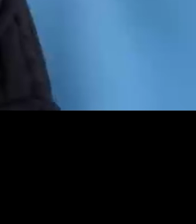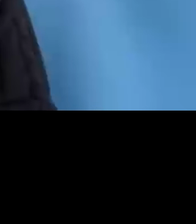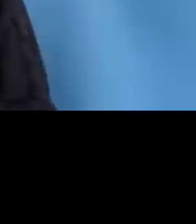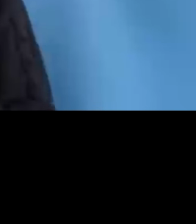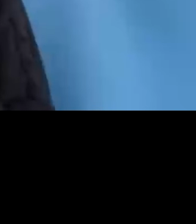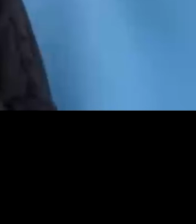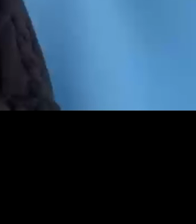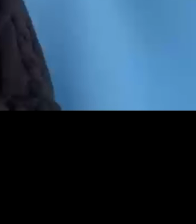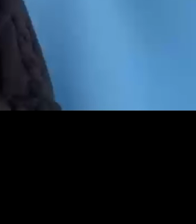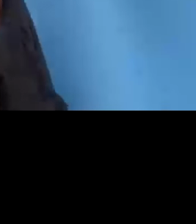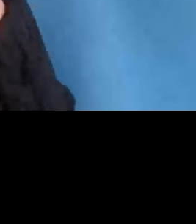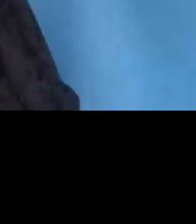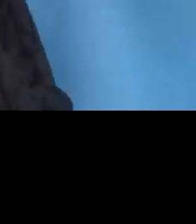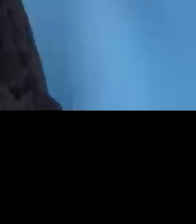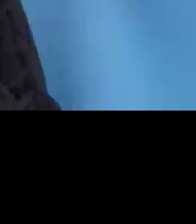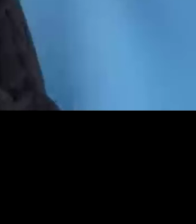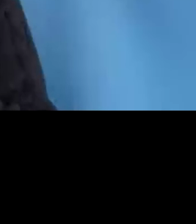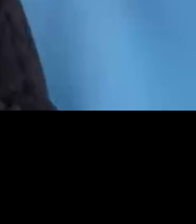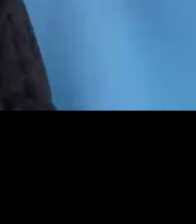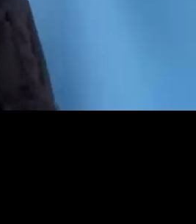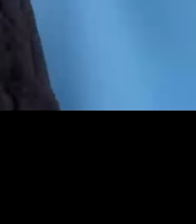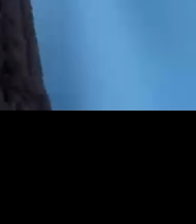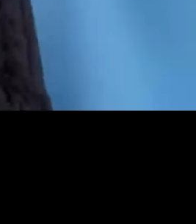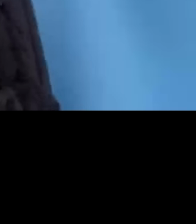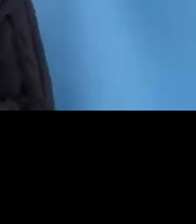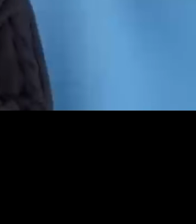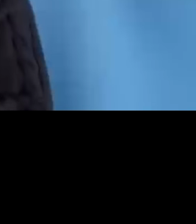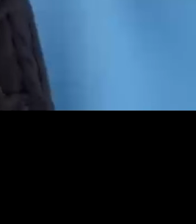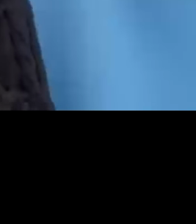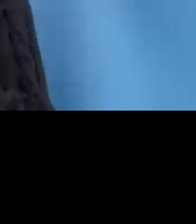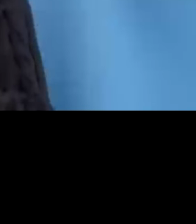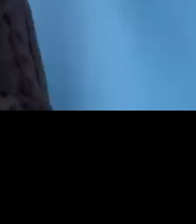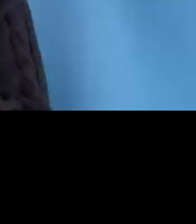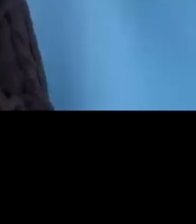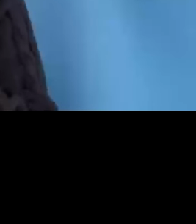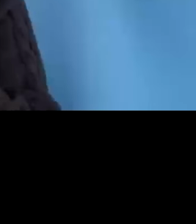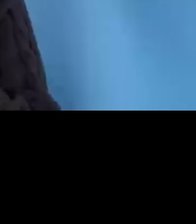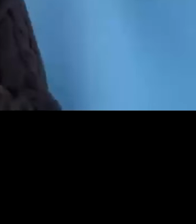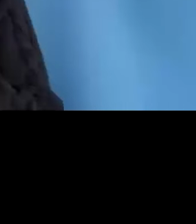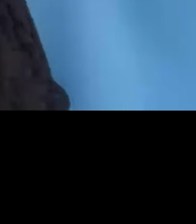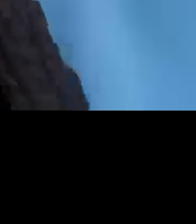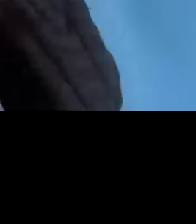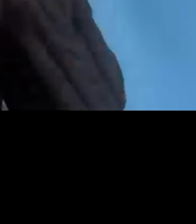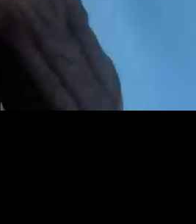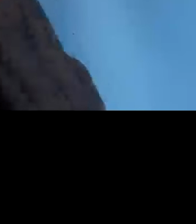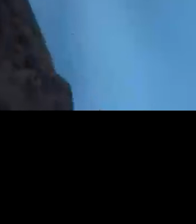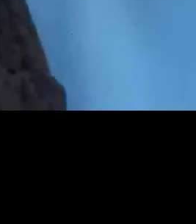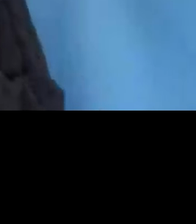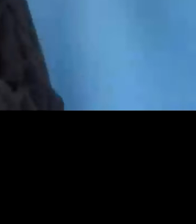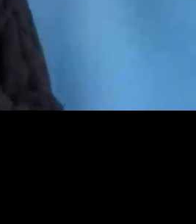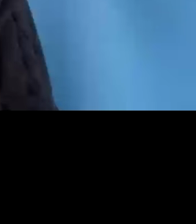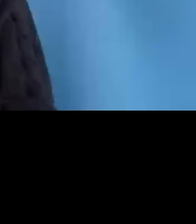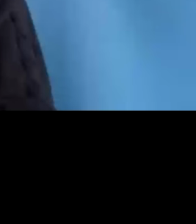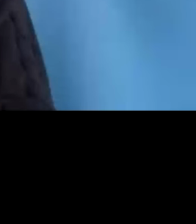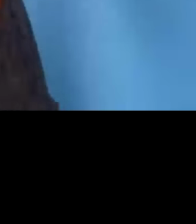Paulina from our private investment capability team in the chat. Now, throughout the session, there'll be several points where Kevin will invite